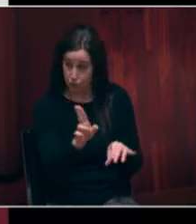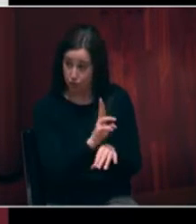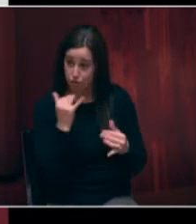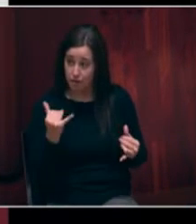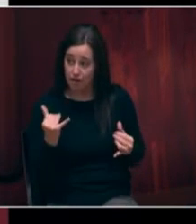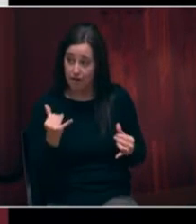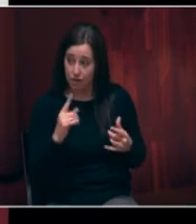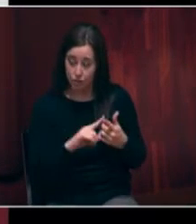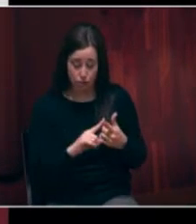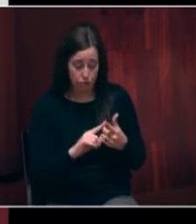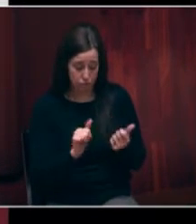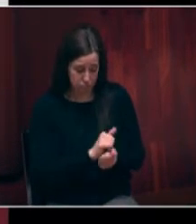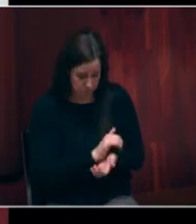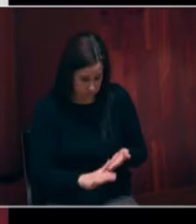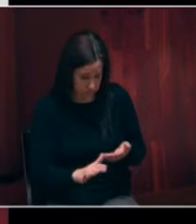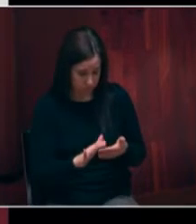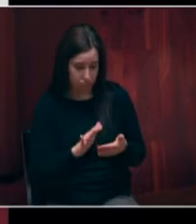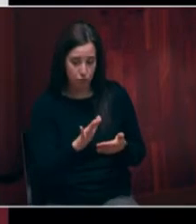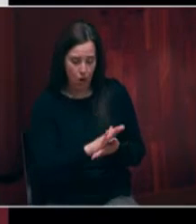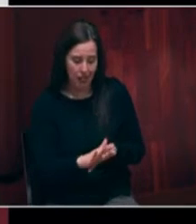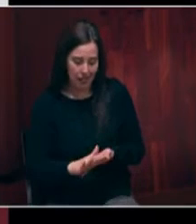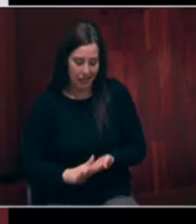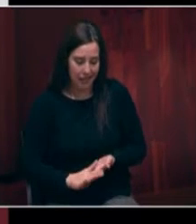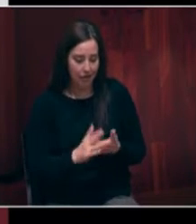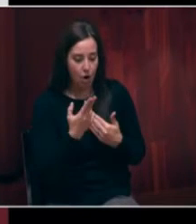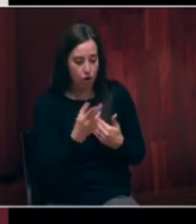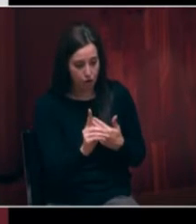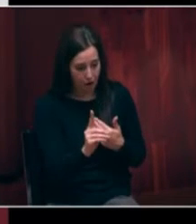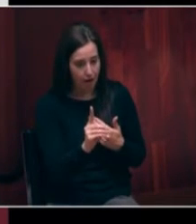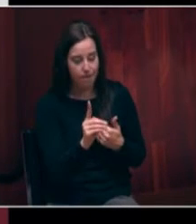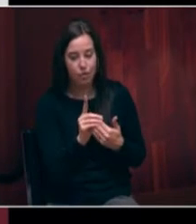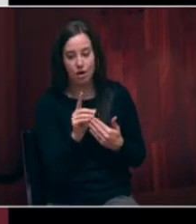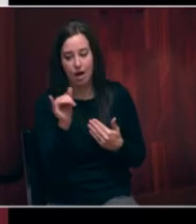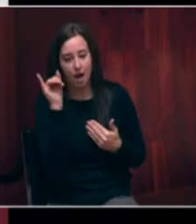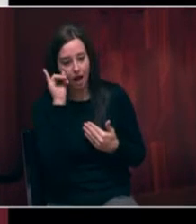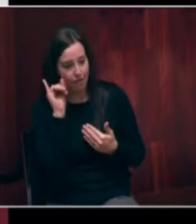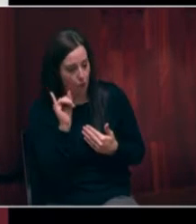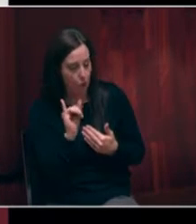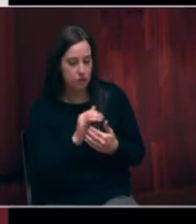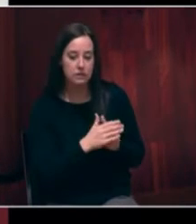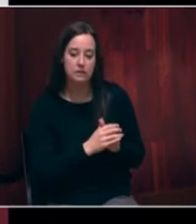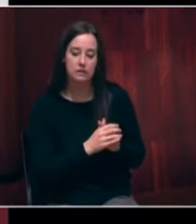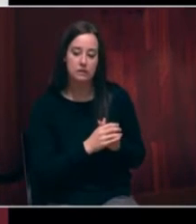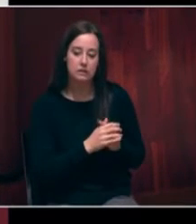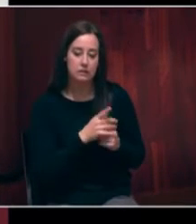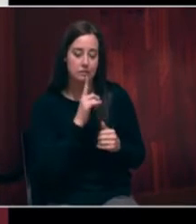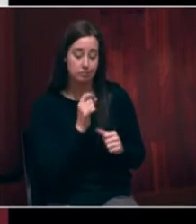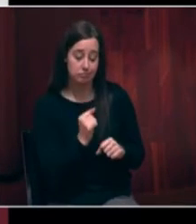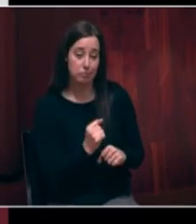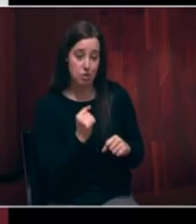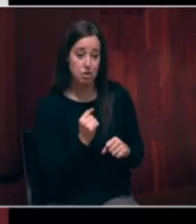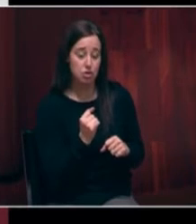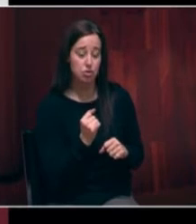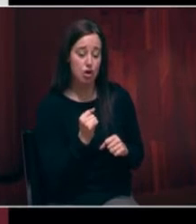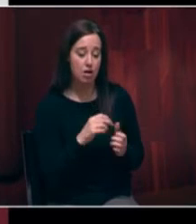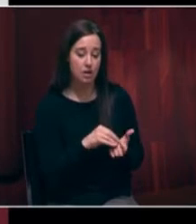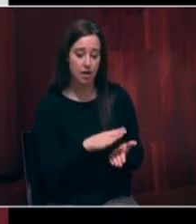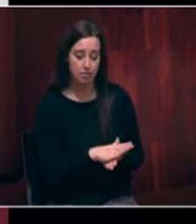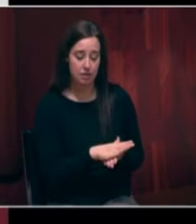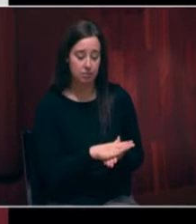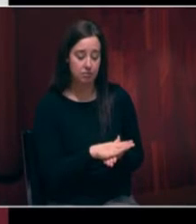to degauss or sanitize hard drives or, you know, iPhones. This is a pretty robust document. Now, I have